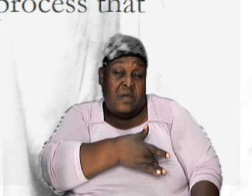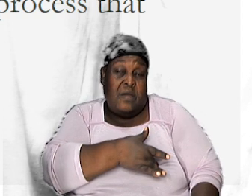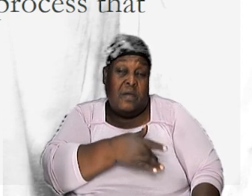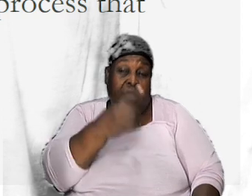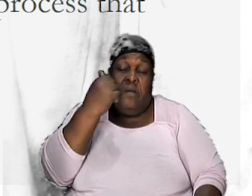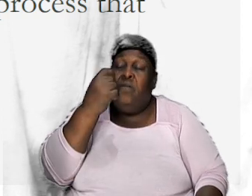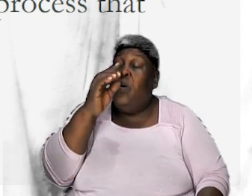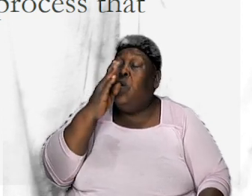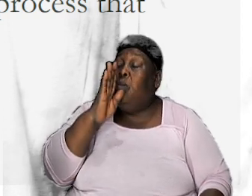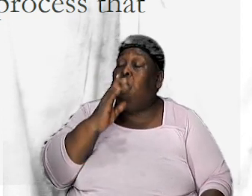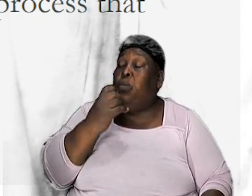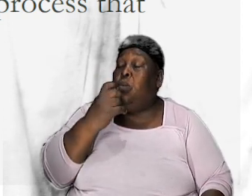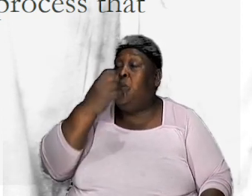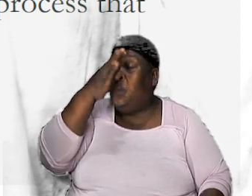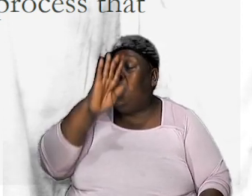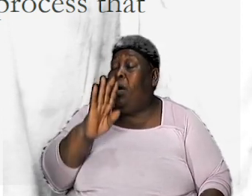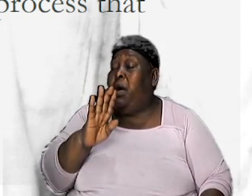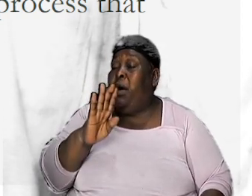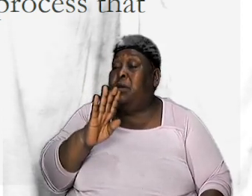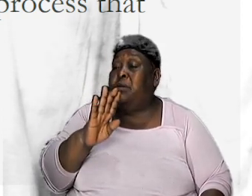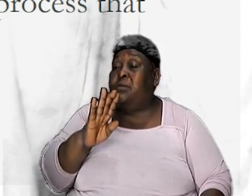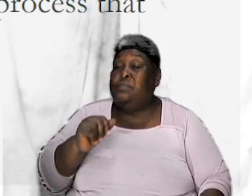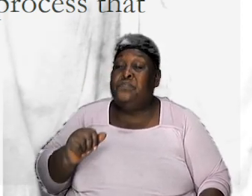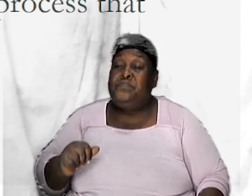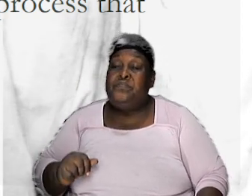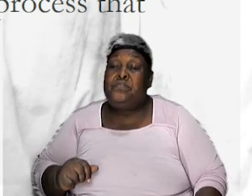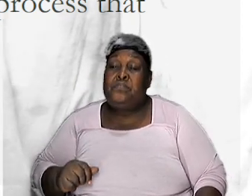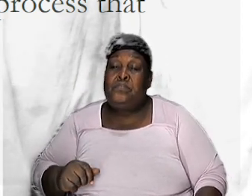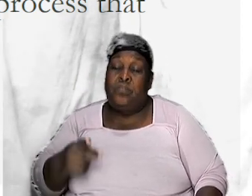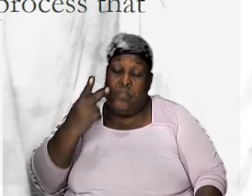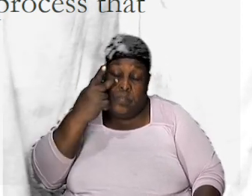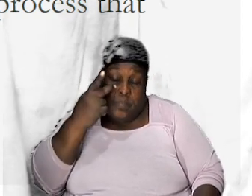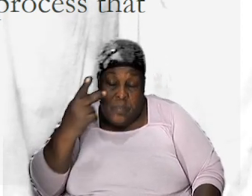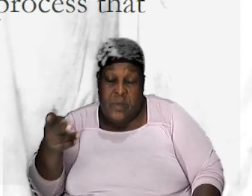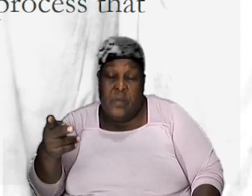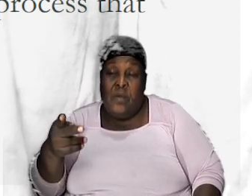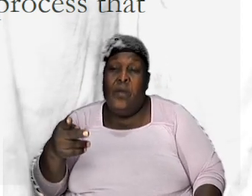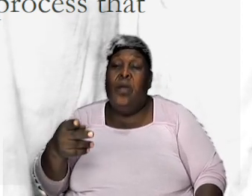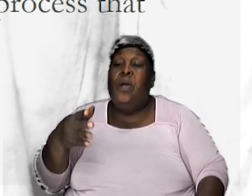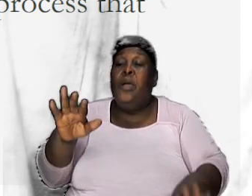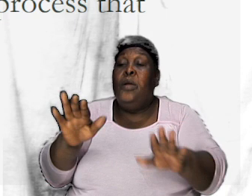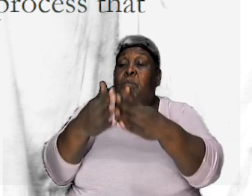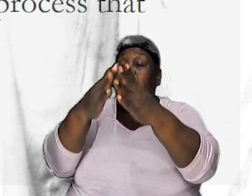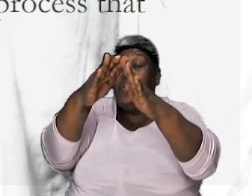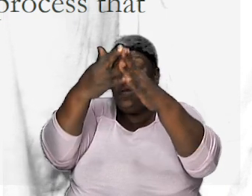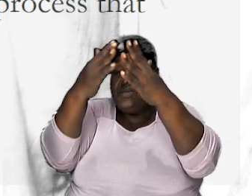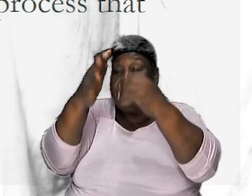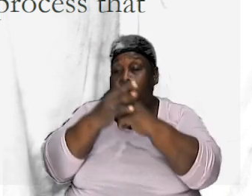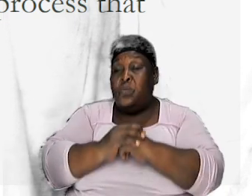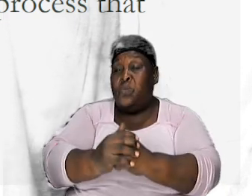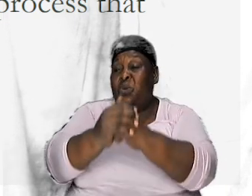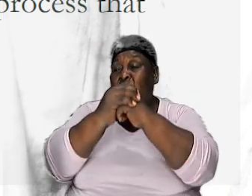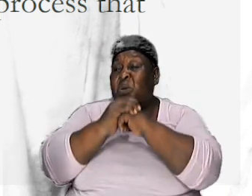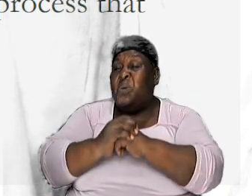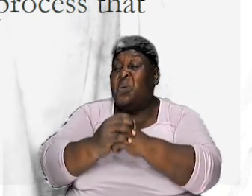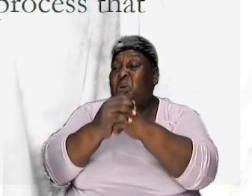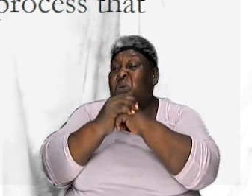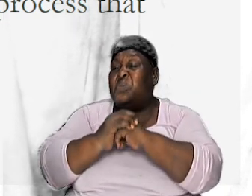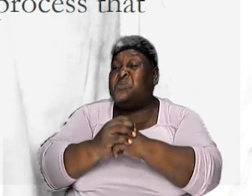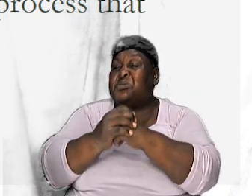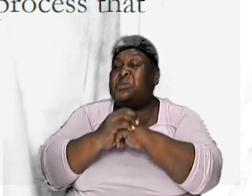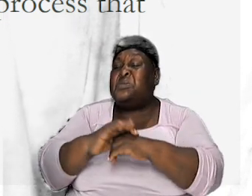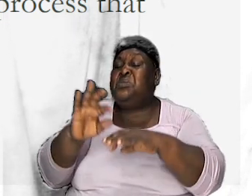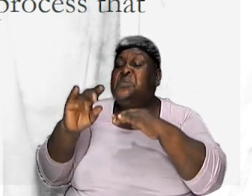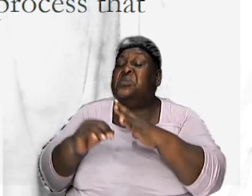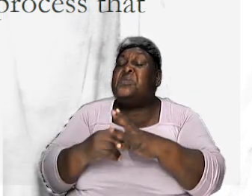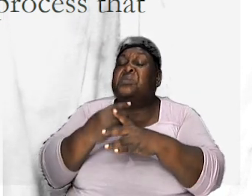is. We should view praise and worship as a flow. Praise God. Praise and worship really is a